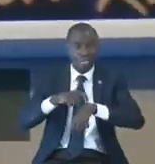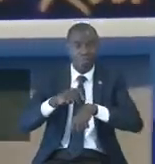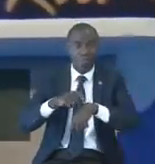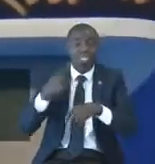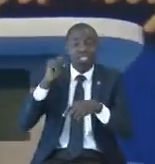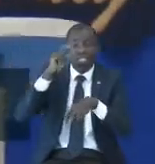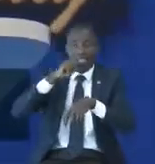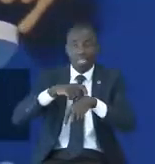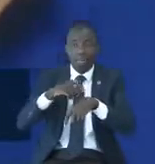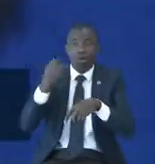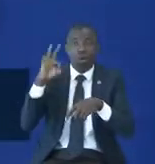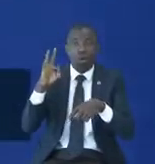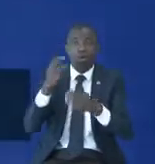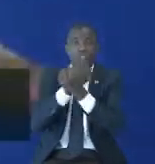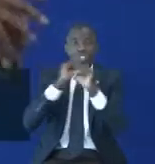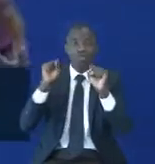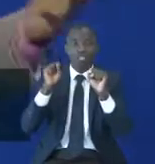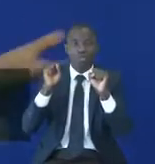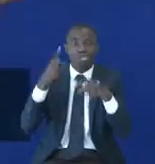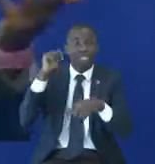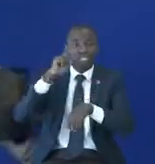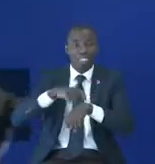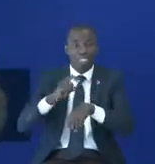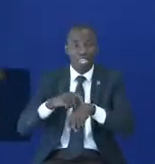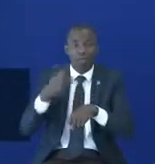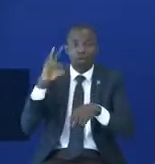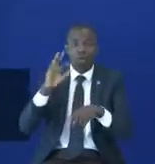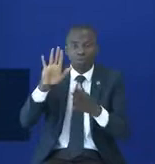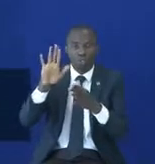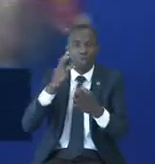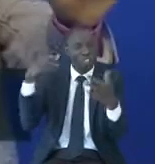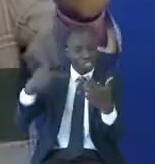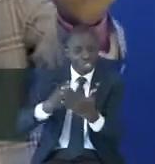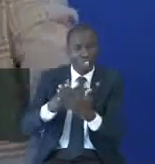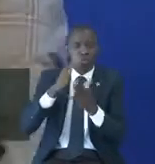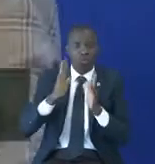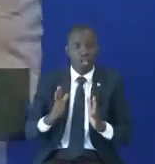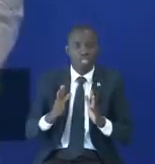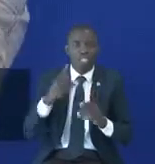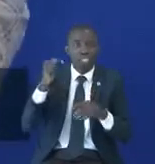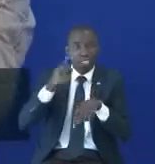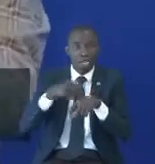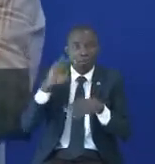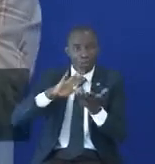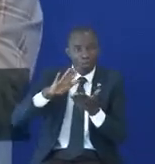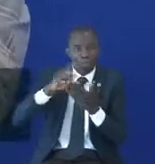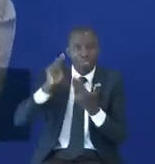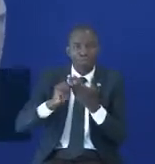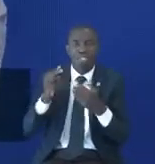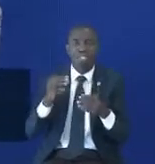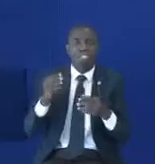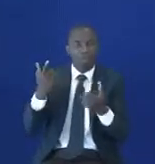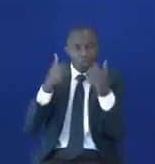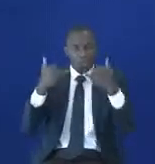time of your salvation, the time of your renewal, the time of your forgiveness. Come now